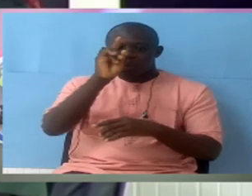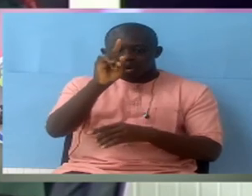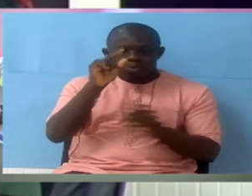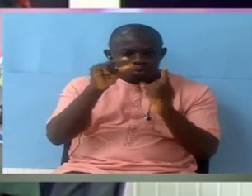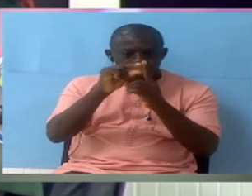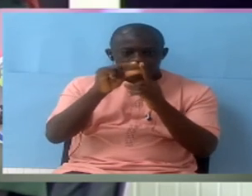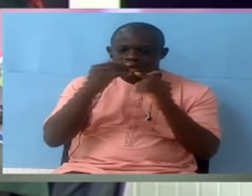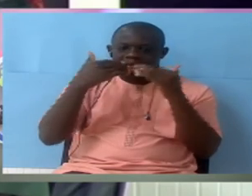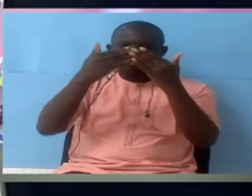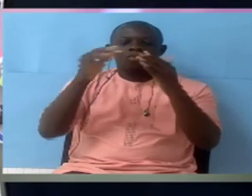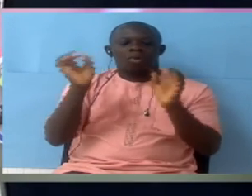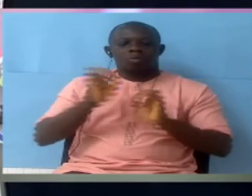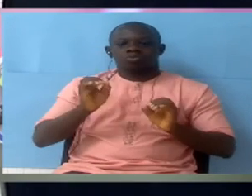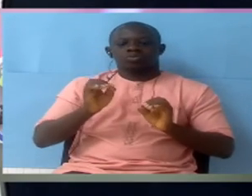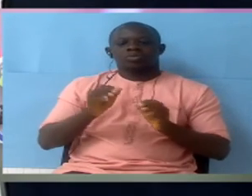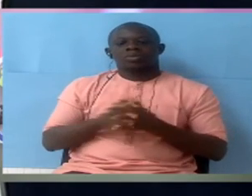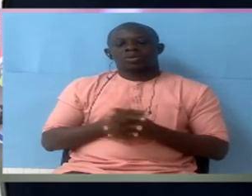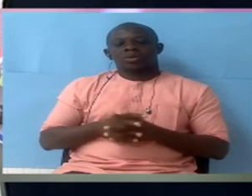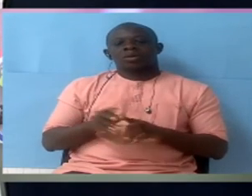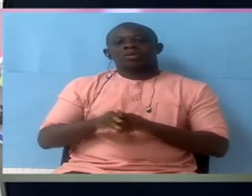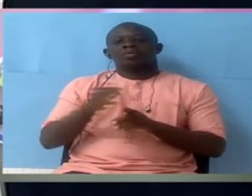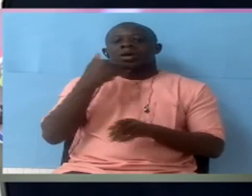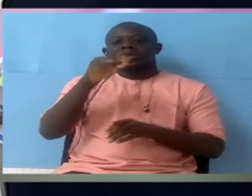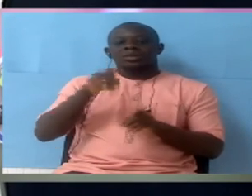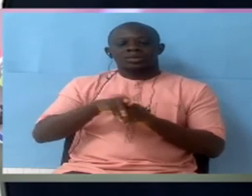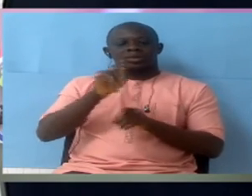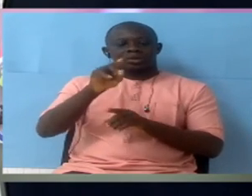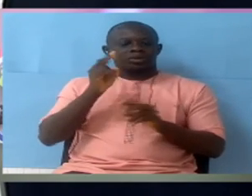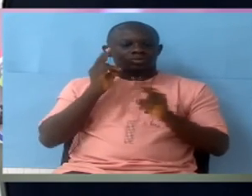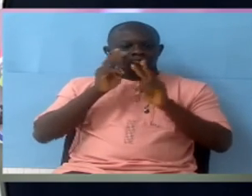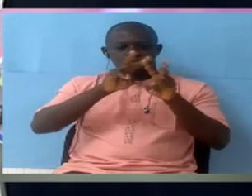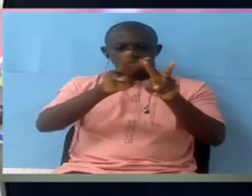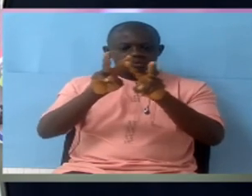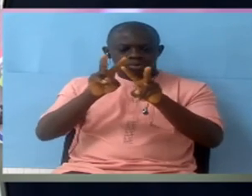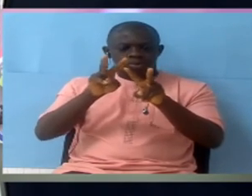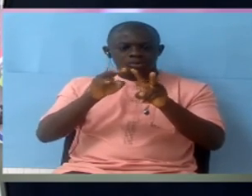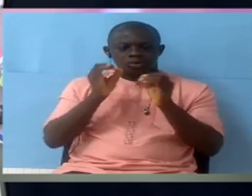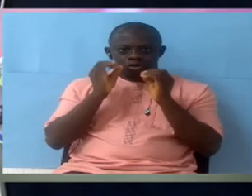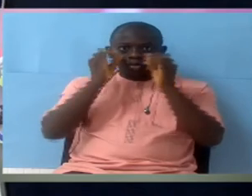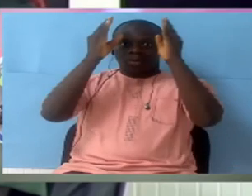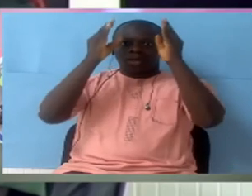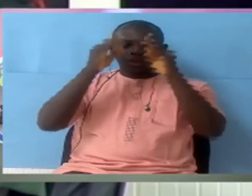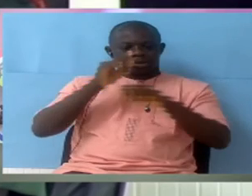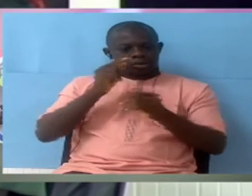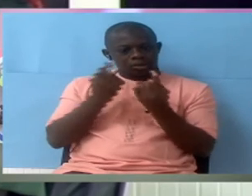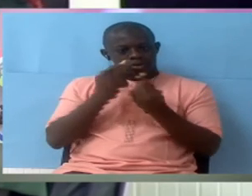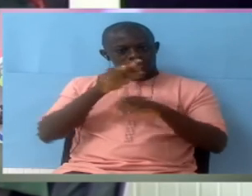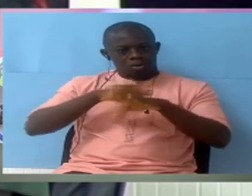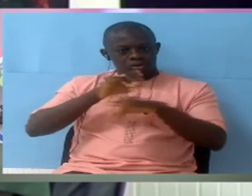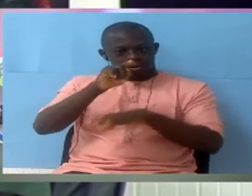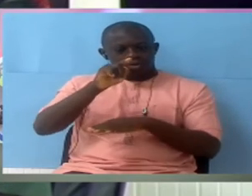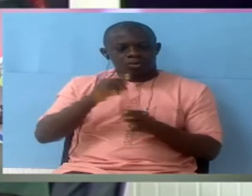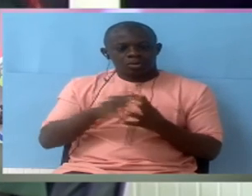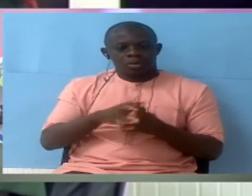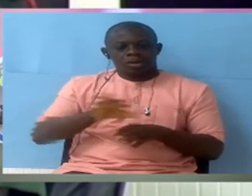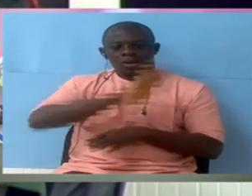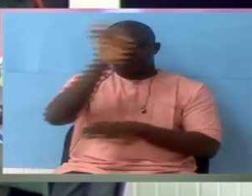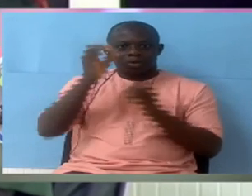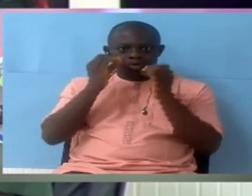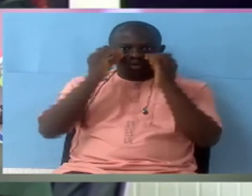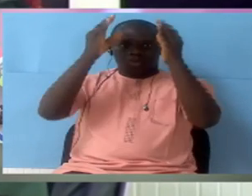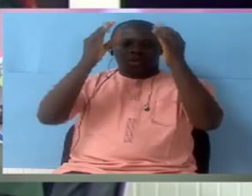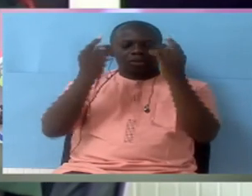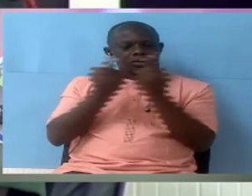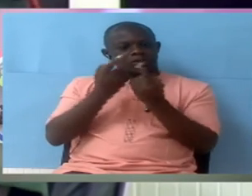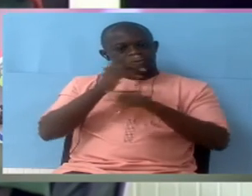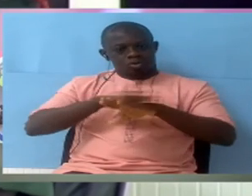kaddu. Was that particular glance surprising to you? Ndax lolu daf la betol. Very surprising.